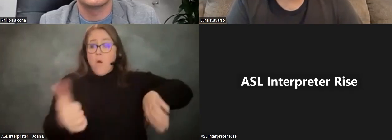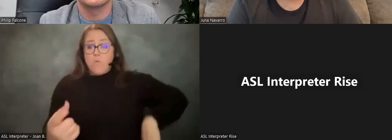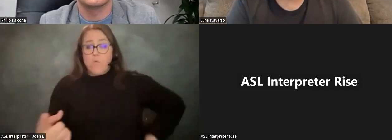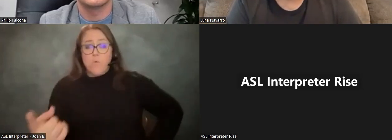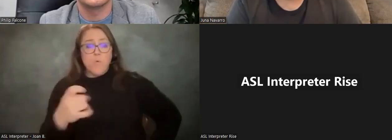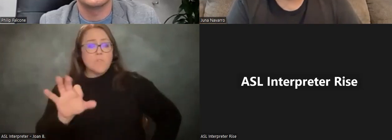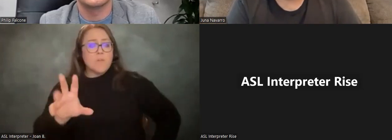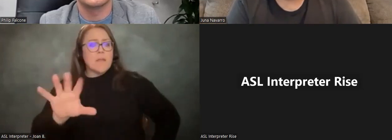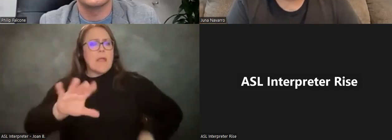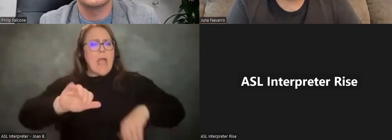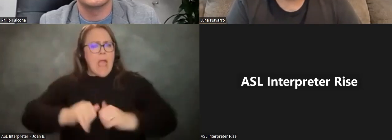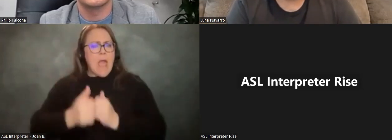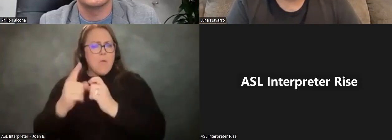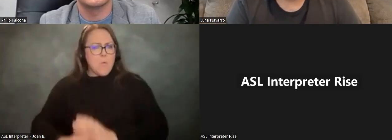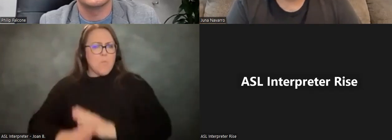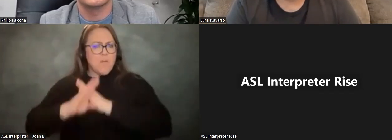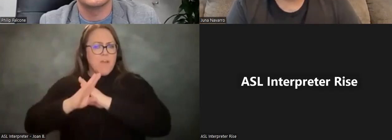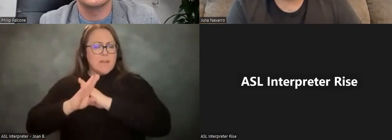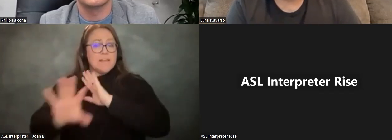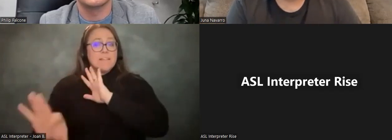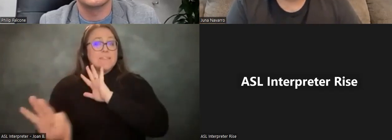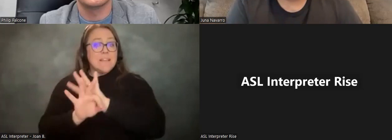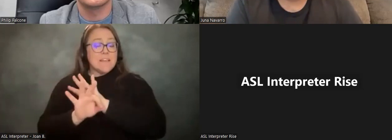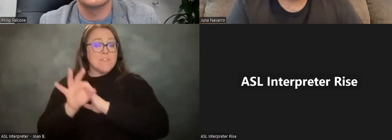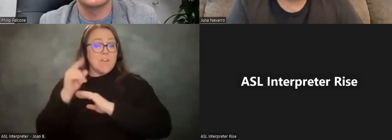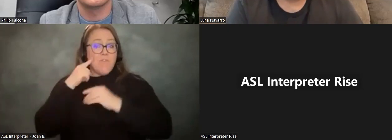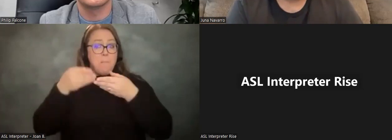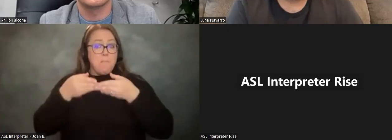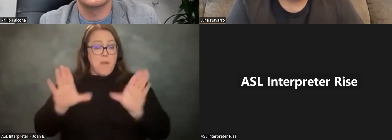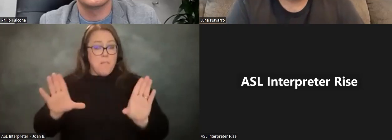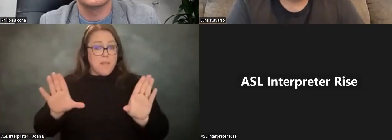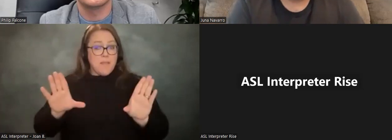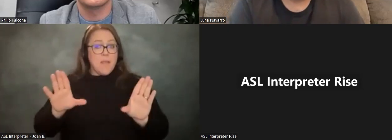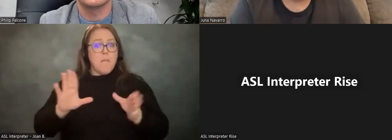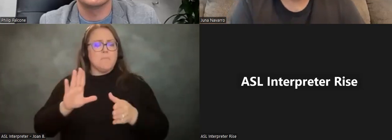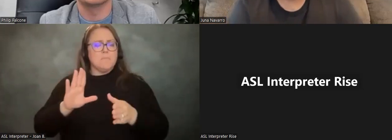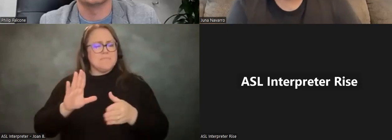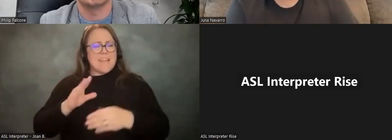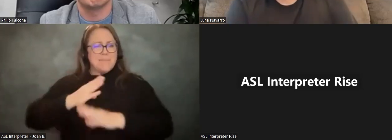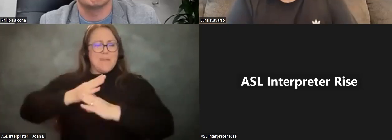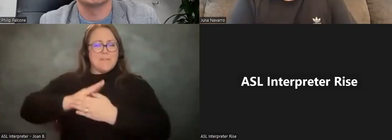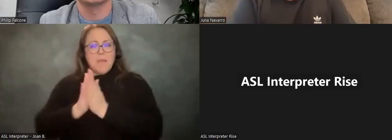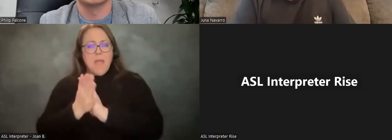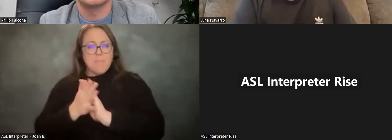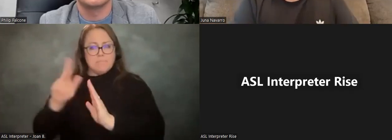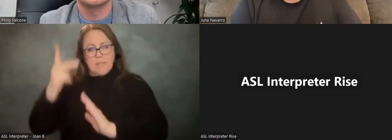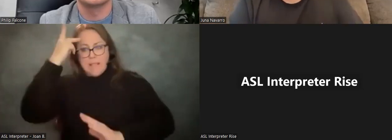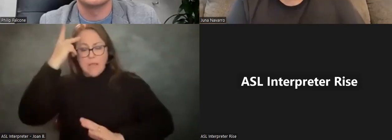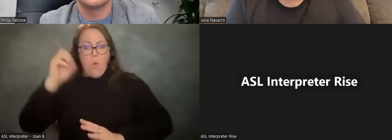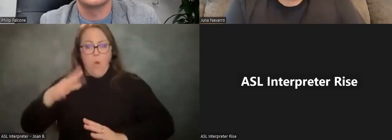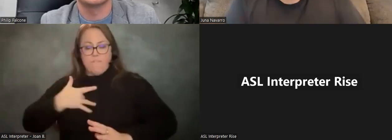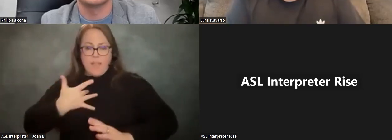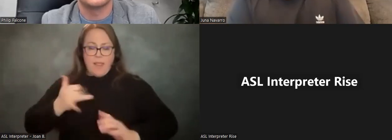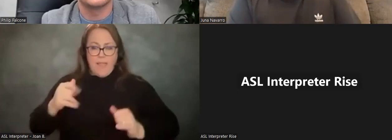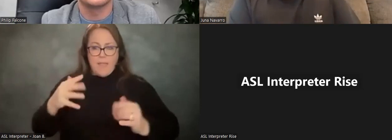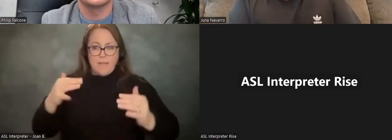So how do you prevent selection of art for public space from becoming political or a tug of war in city